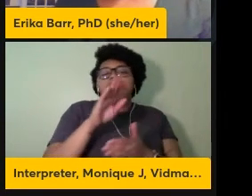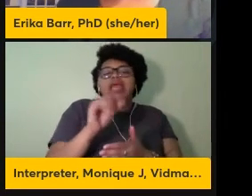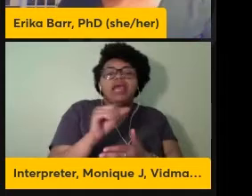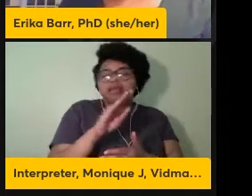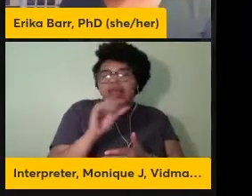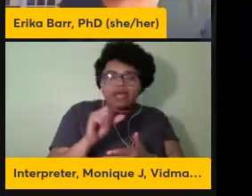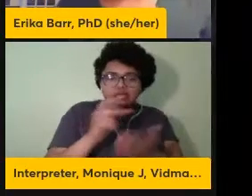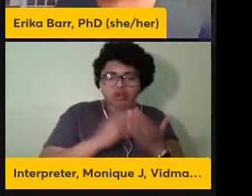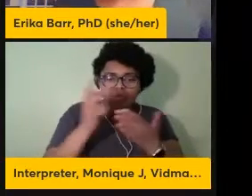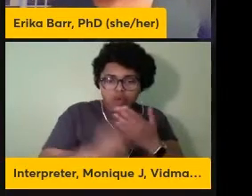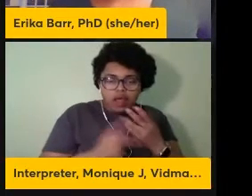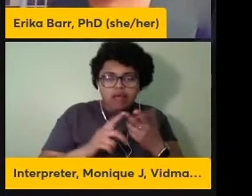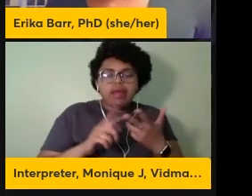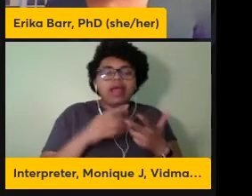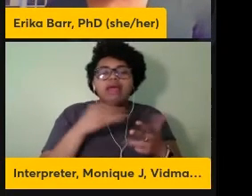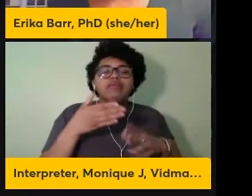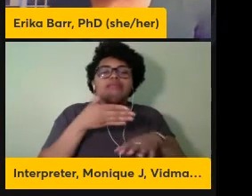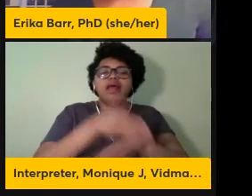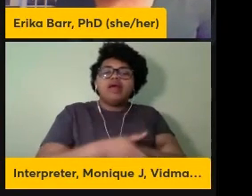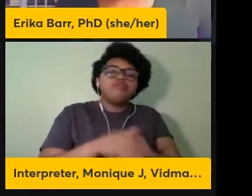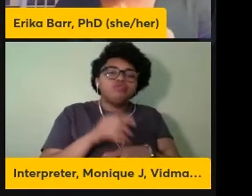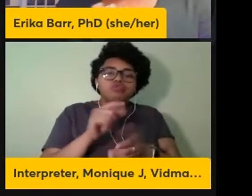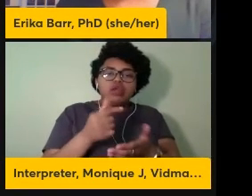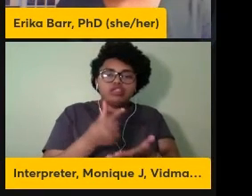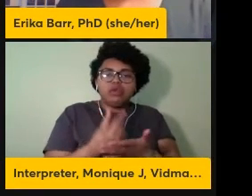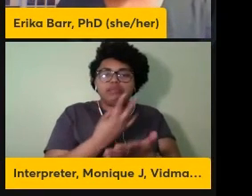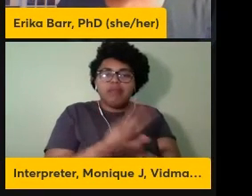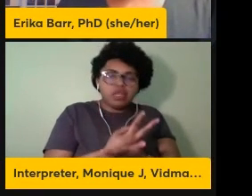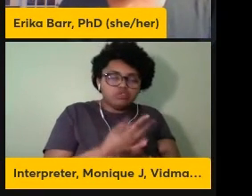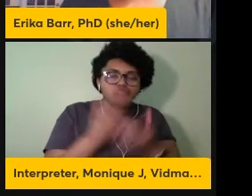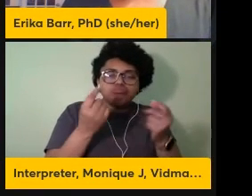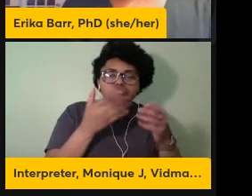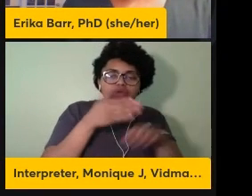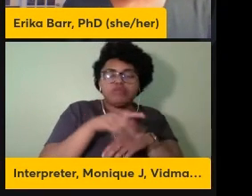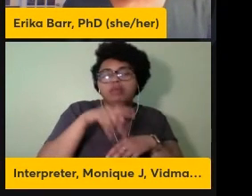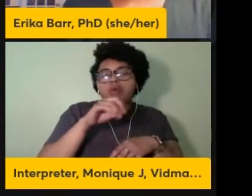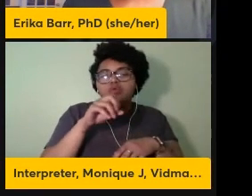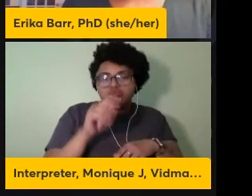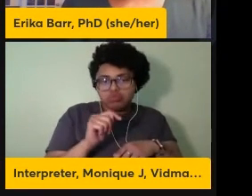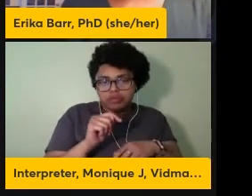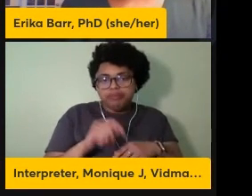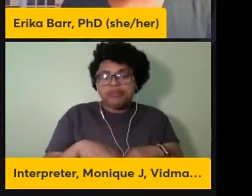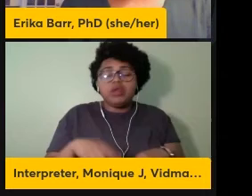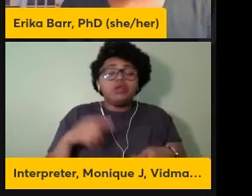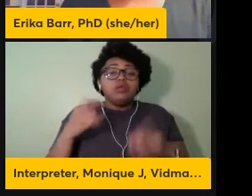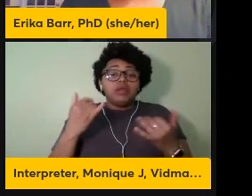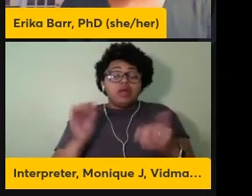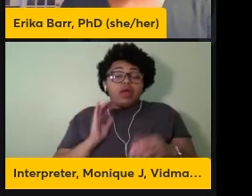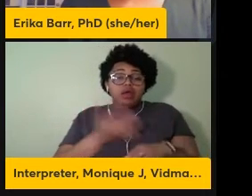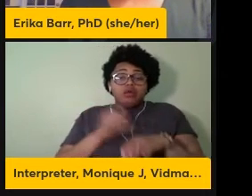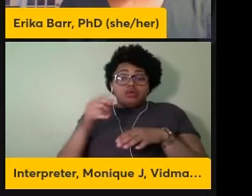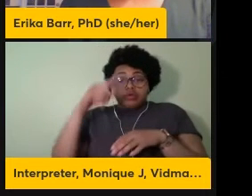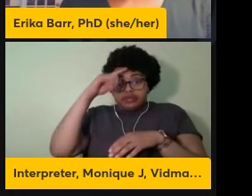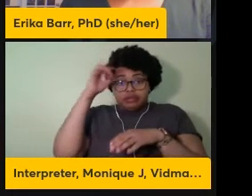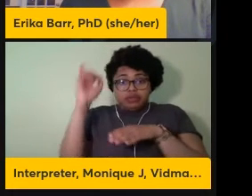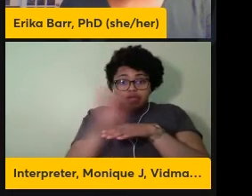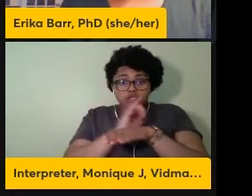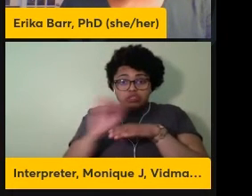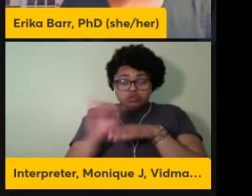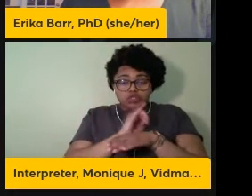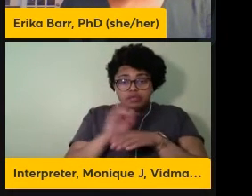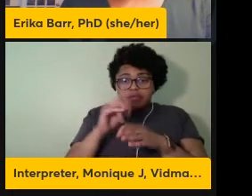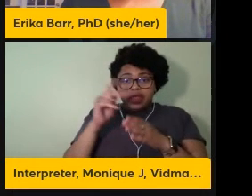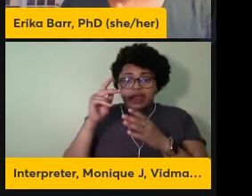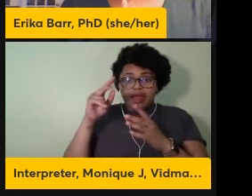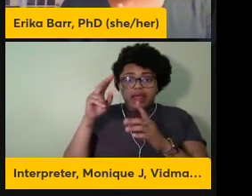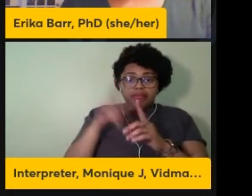And this is a great time right now because our summer internship applications actually just opened. Our